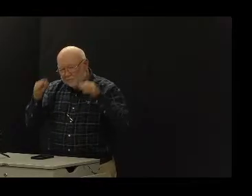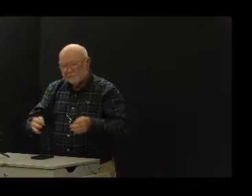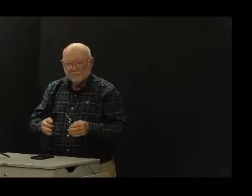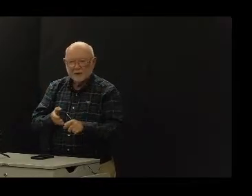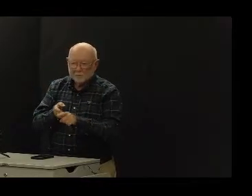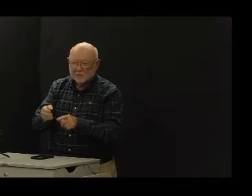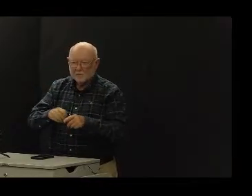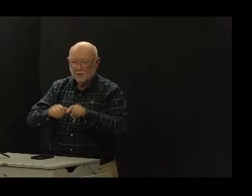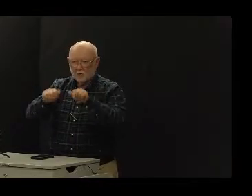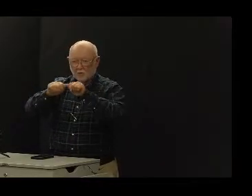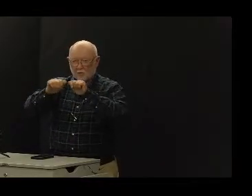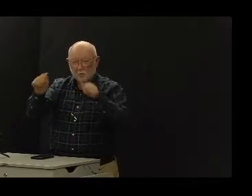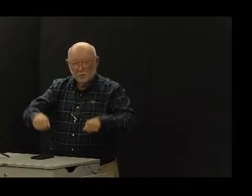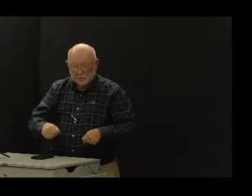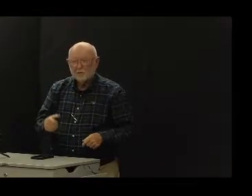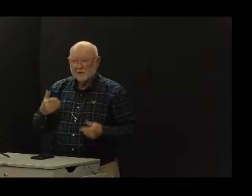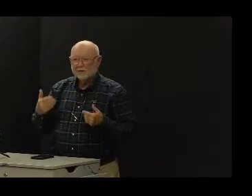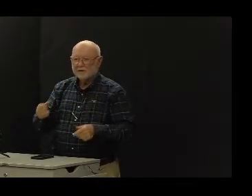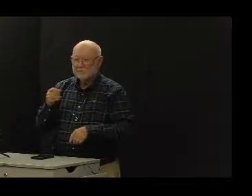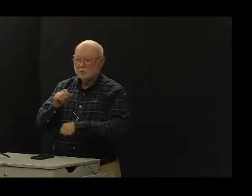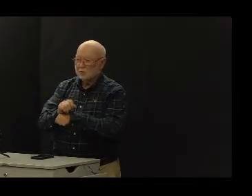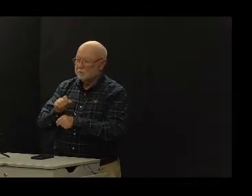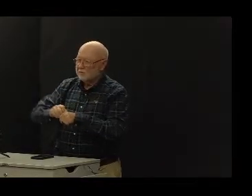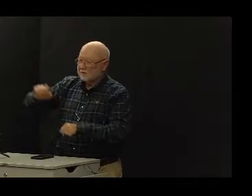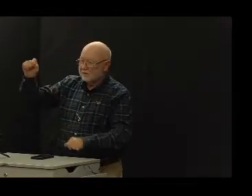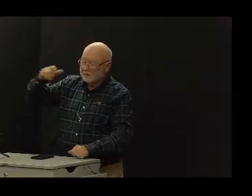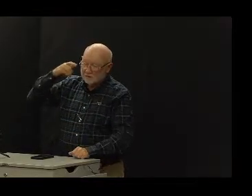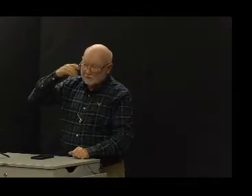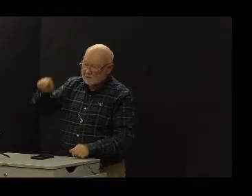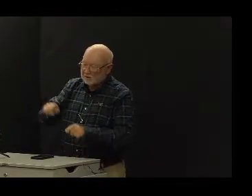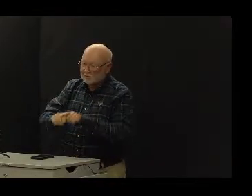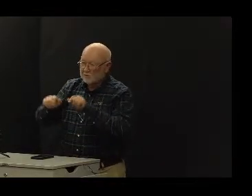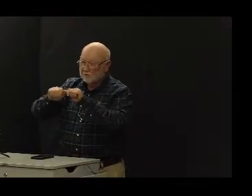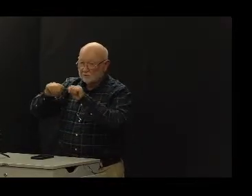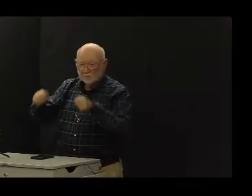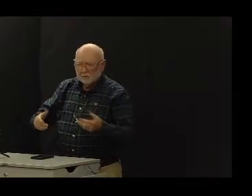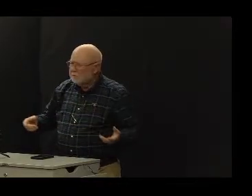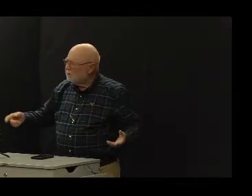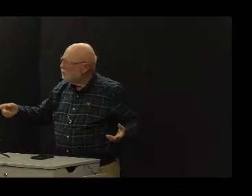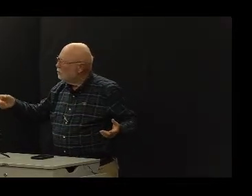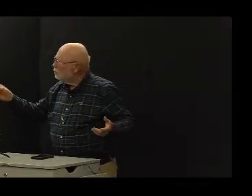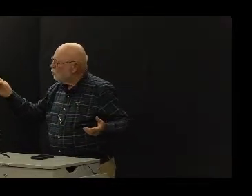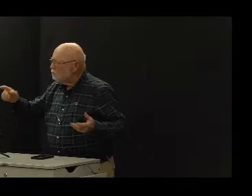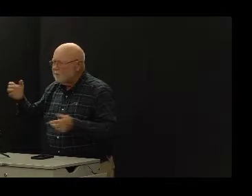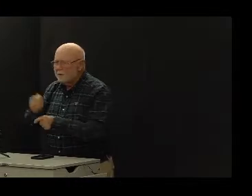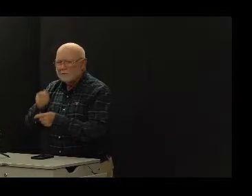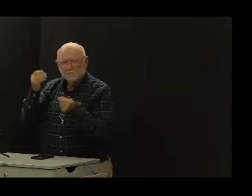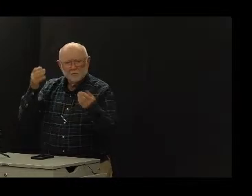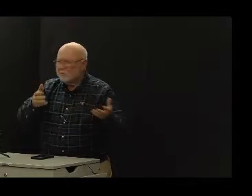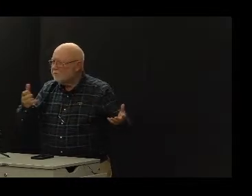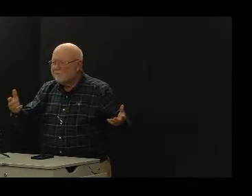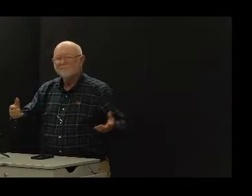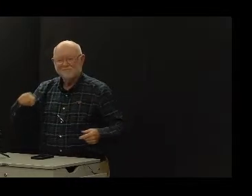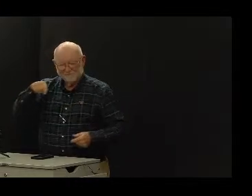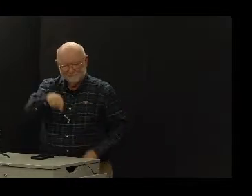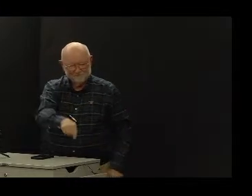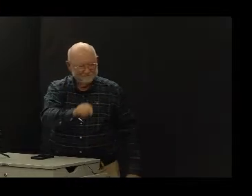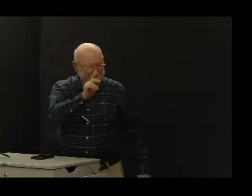of interesting things about their culture over there in Europe, and then she decided to become an architect. And so